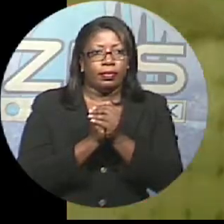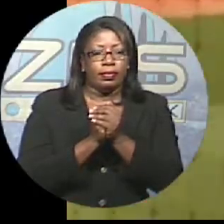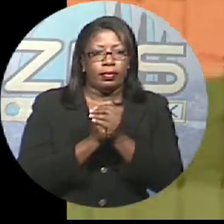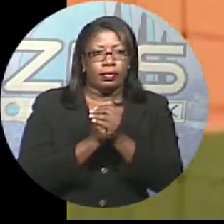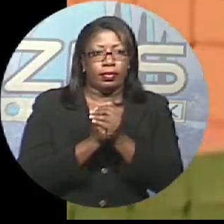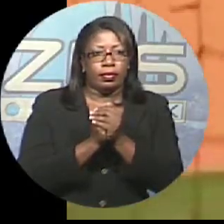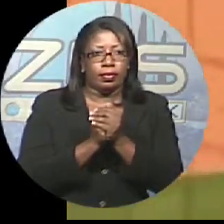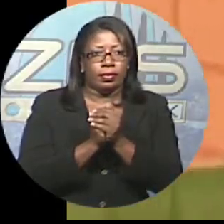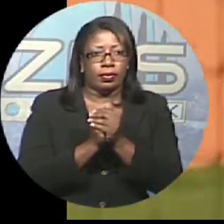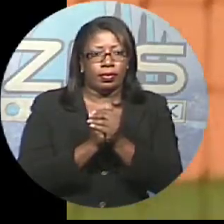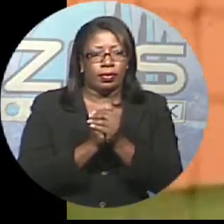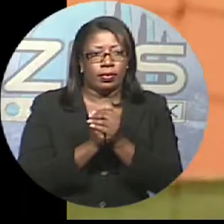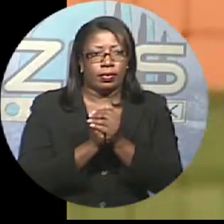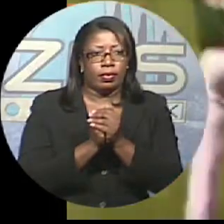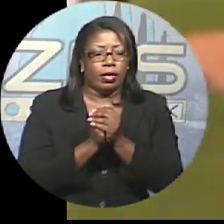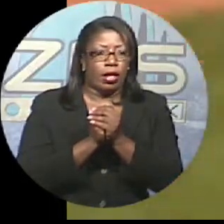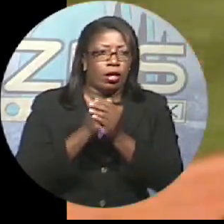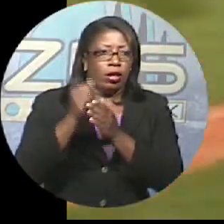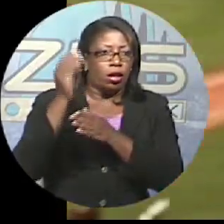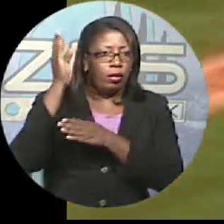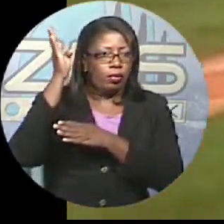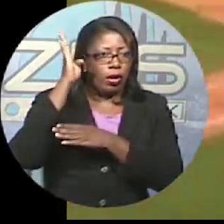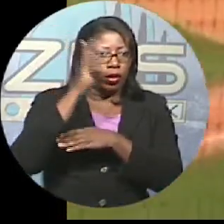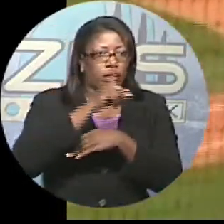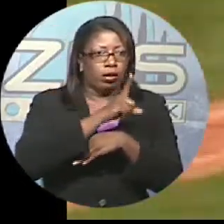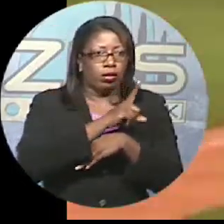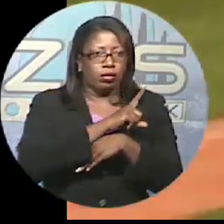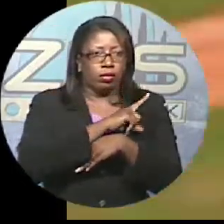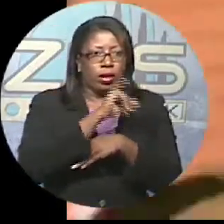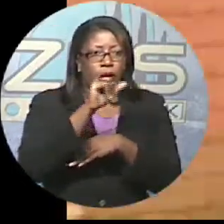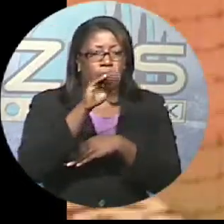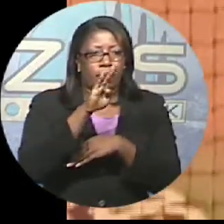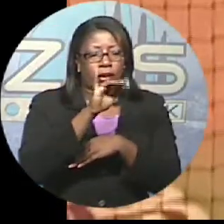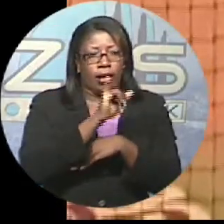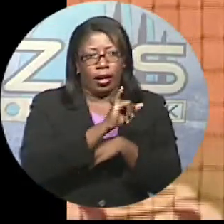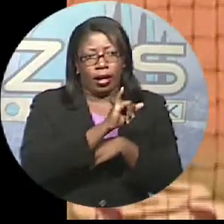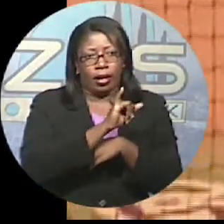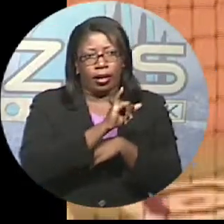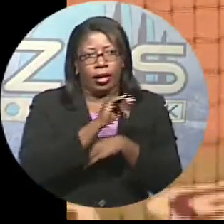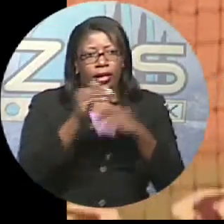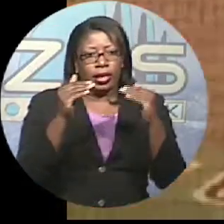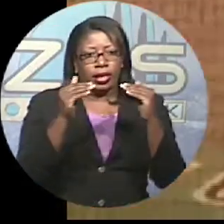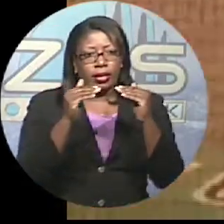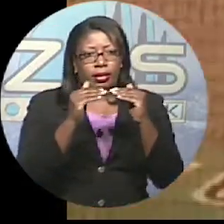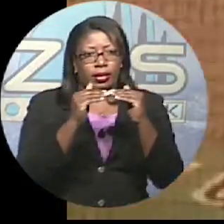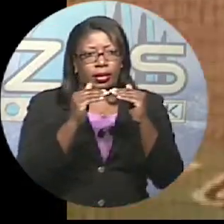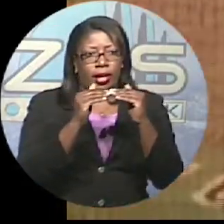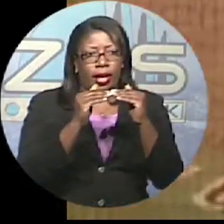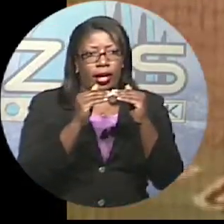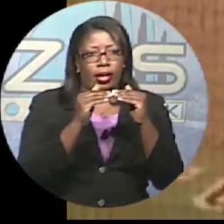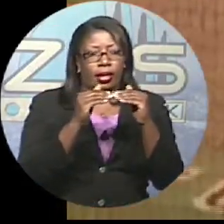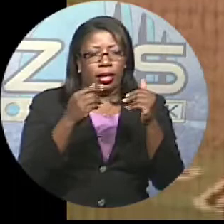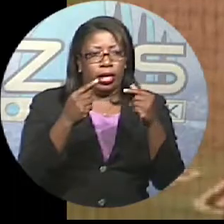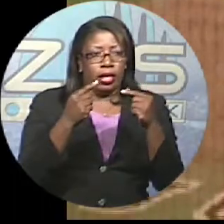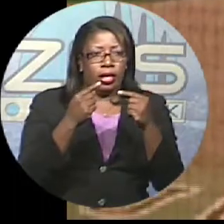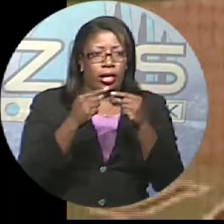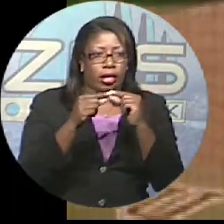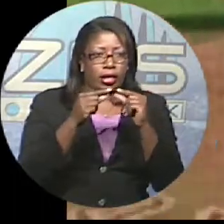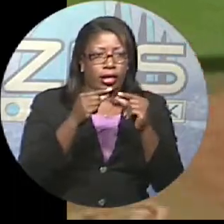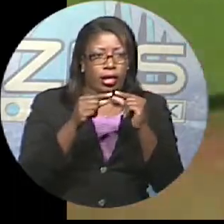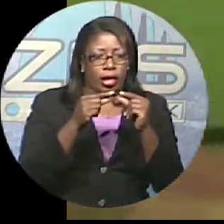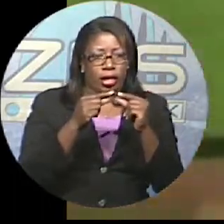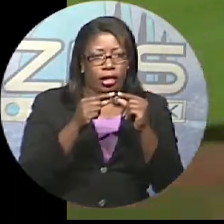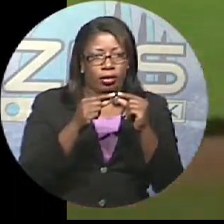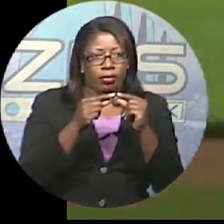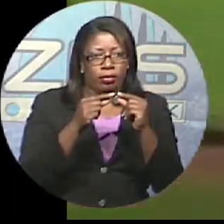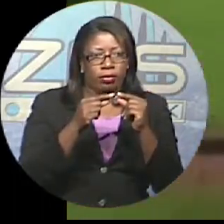Mary. Brandon Glazer grounds out. RBI Fielder's Choice ties the game at 1, and we go to extra innings, and lots of